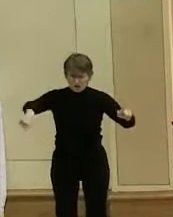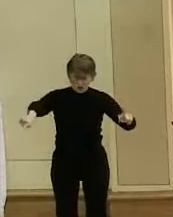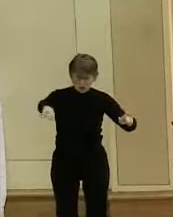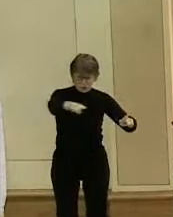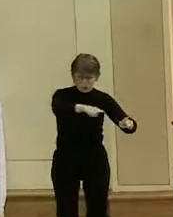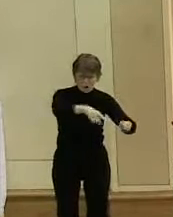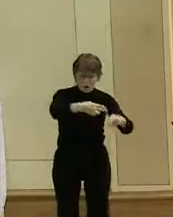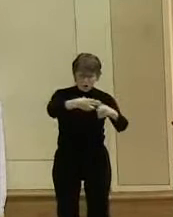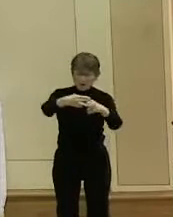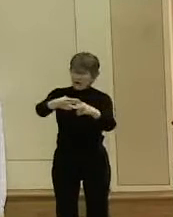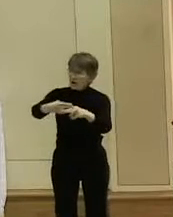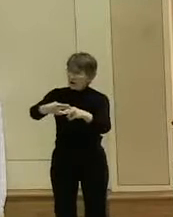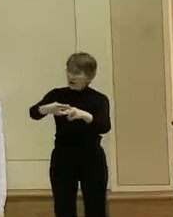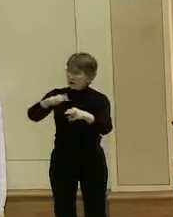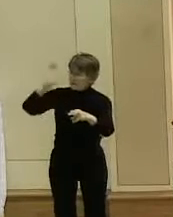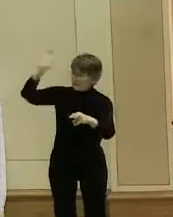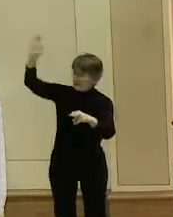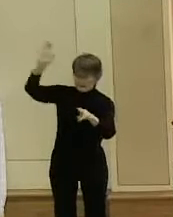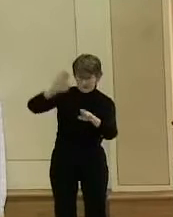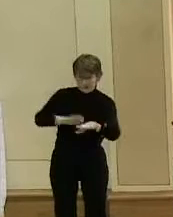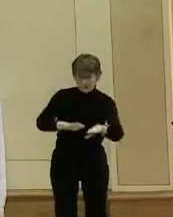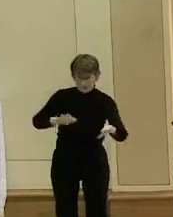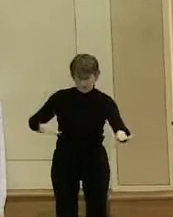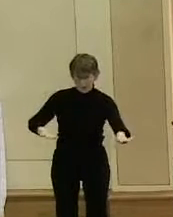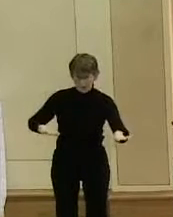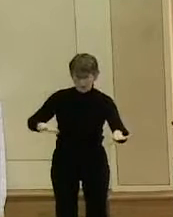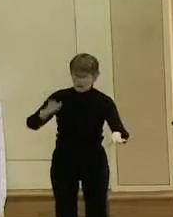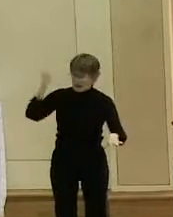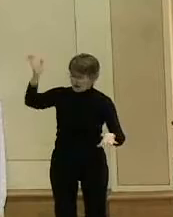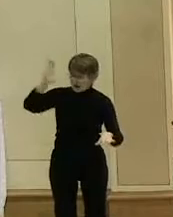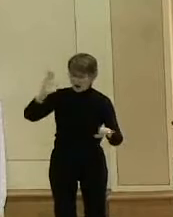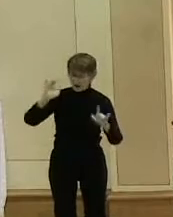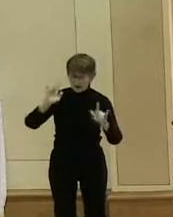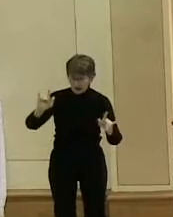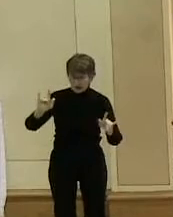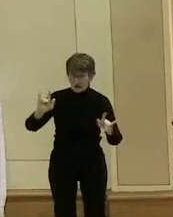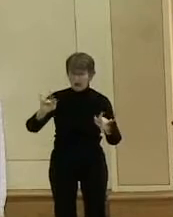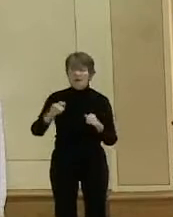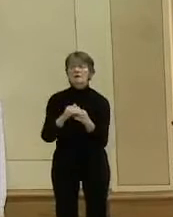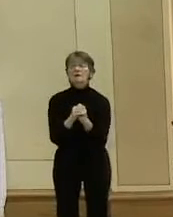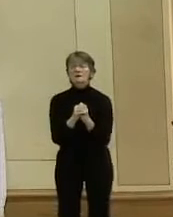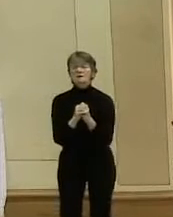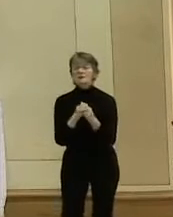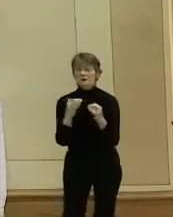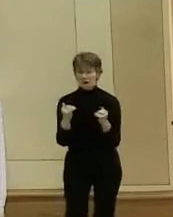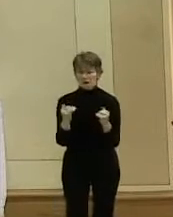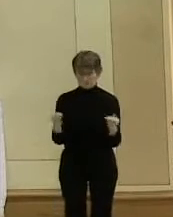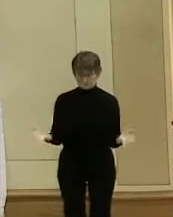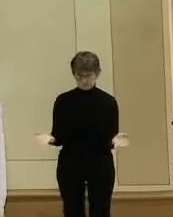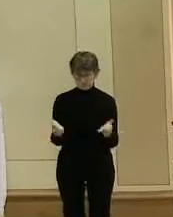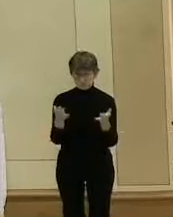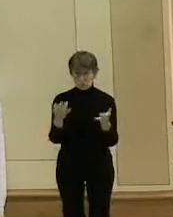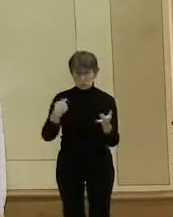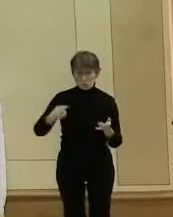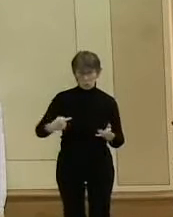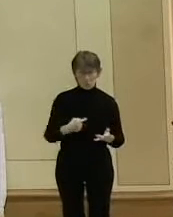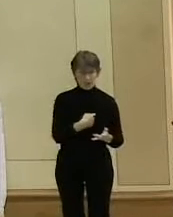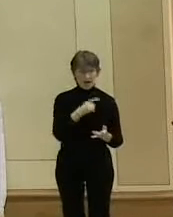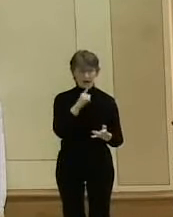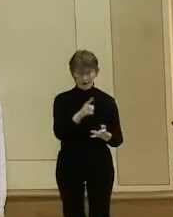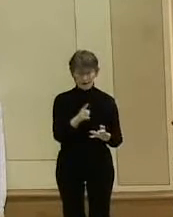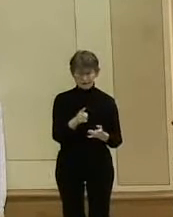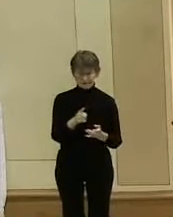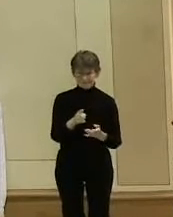The reason the world does not know us is that it did not know him. Beloved, we are